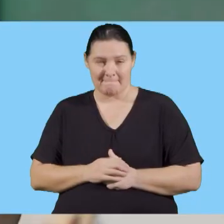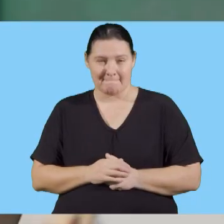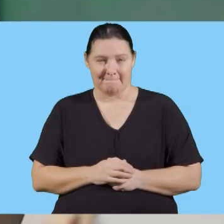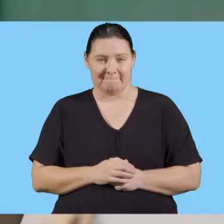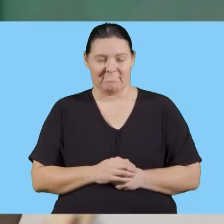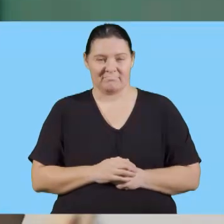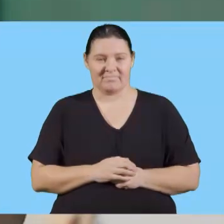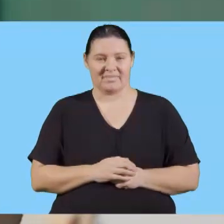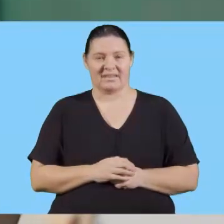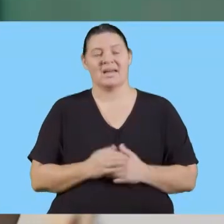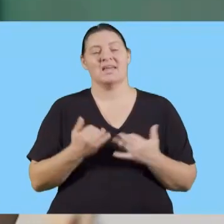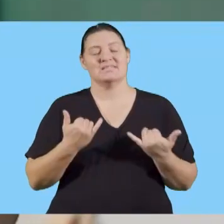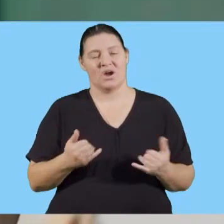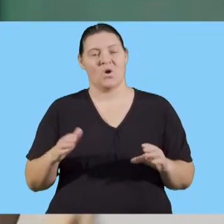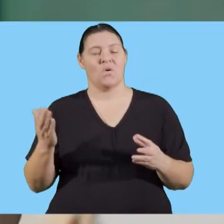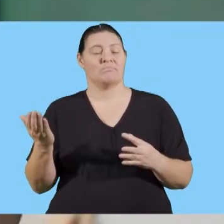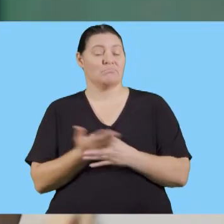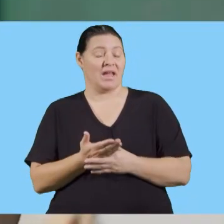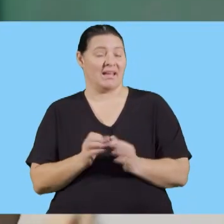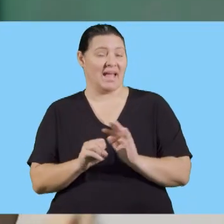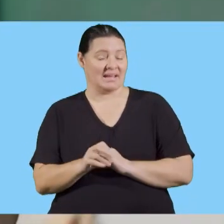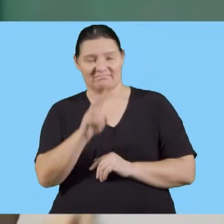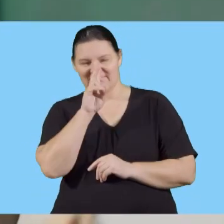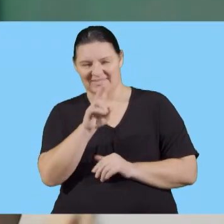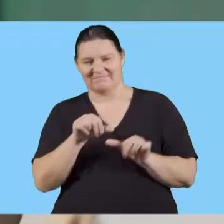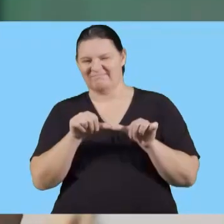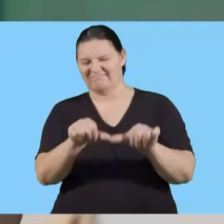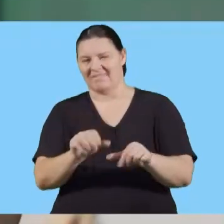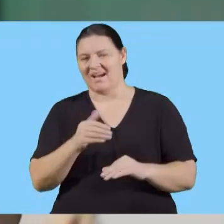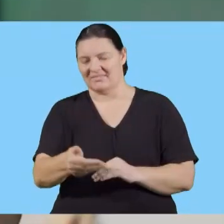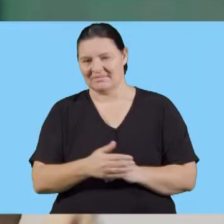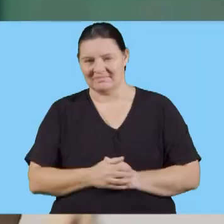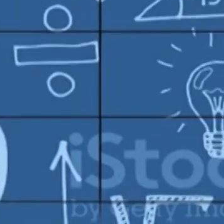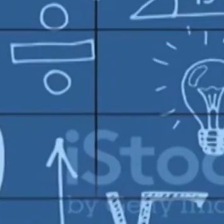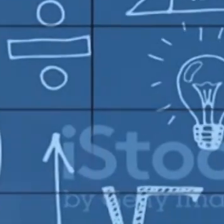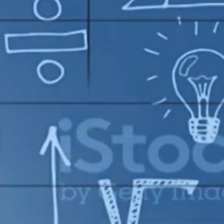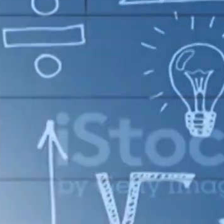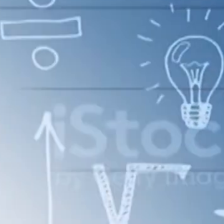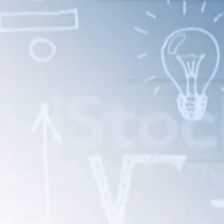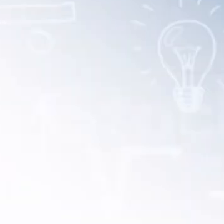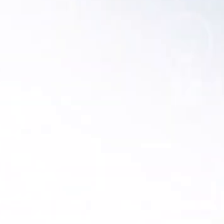Let's quickly go to an ad break and then we'll come back and continue with those application questions.